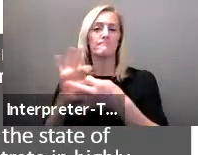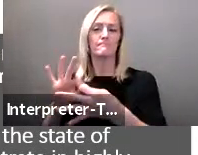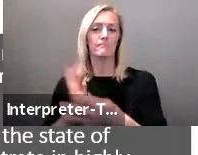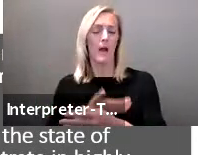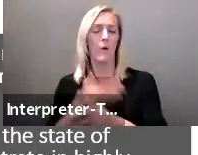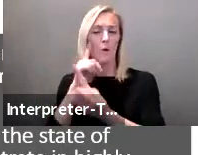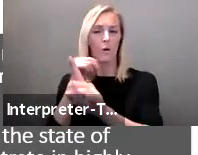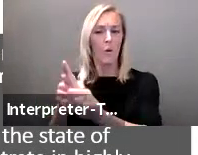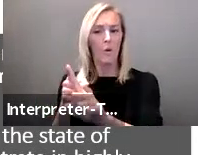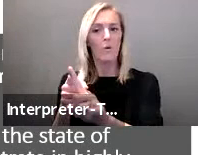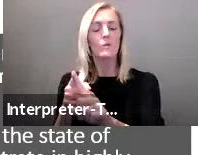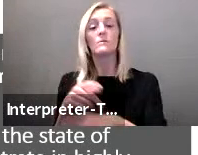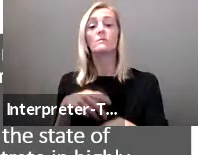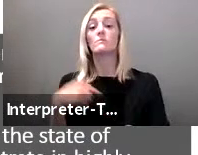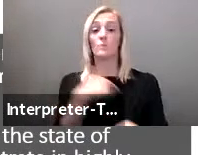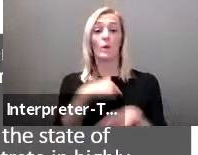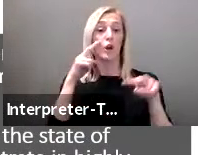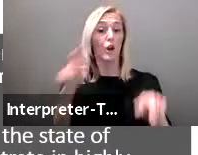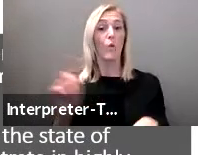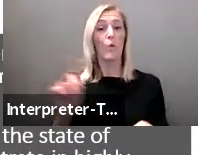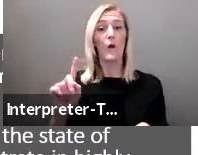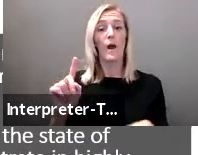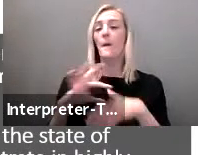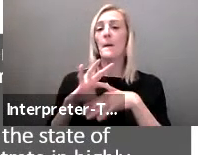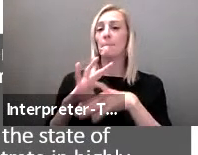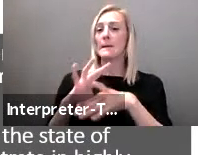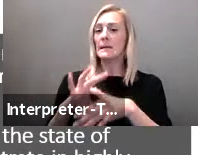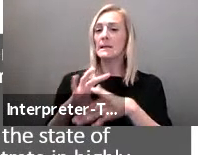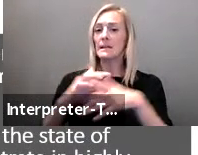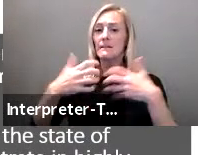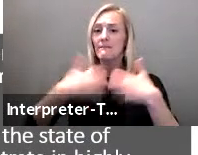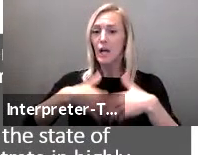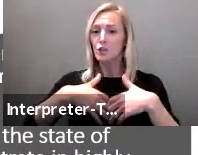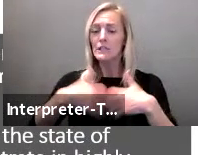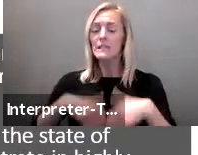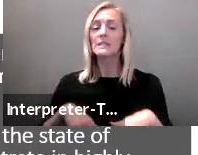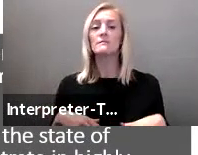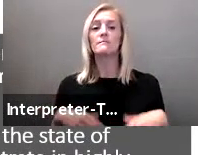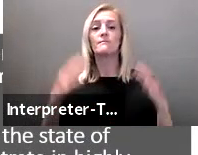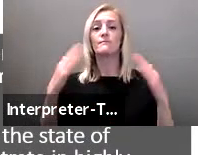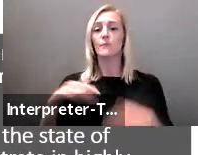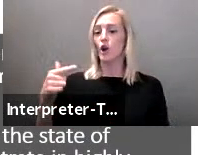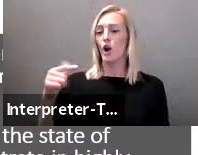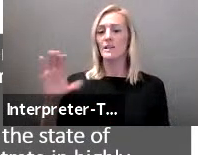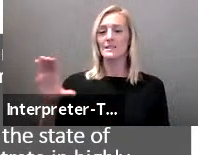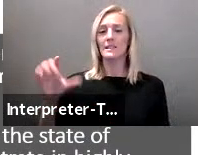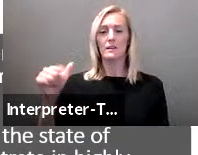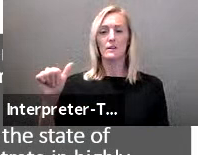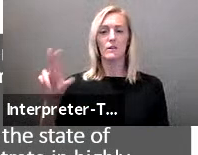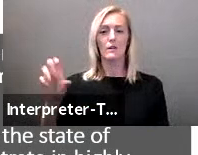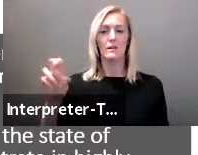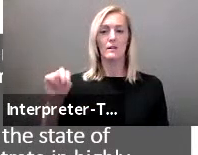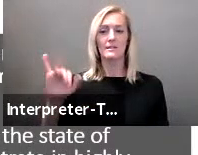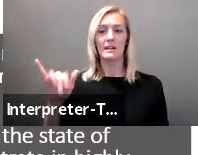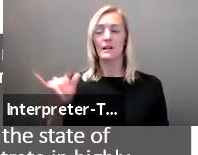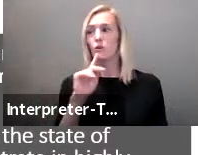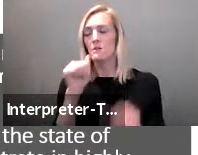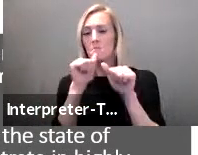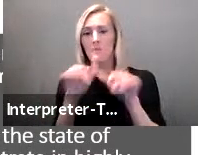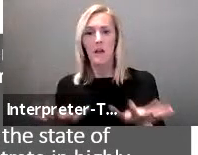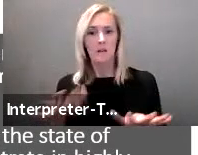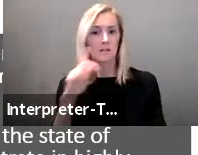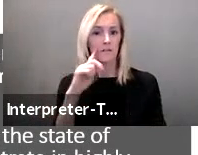include meat packing plants. Garden City has just been a blessing to us because not only are